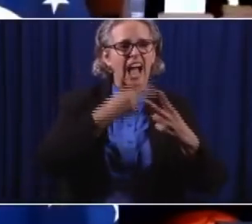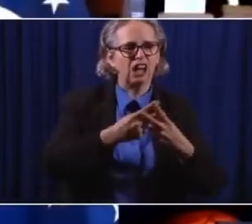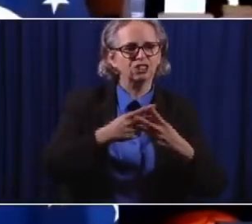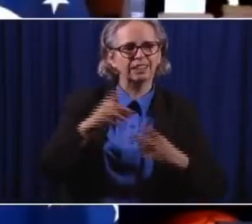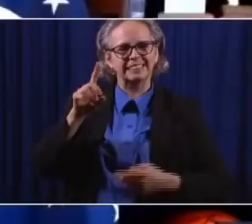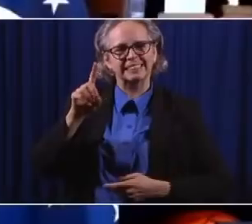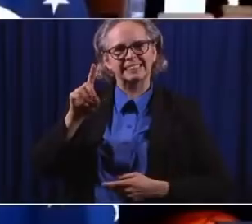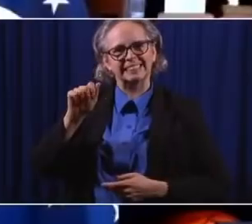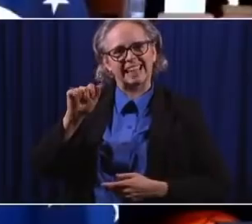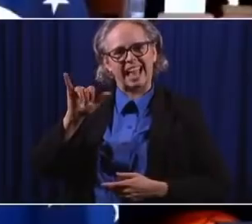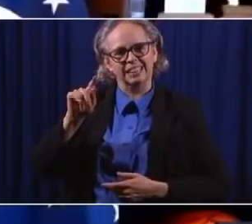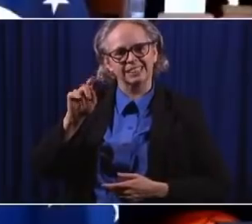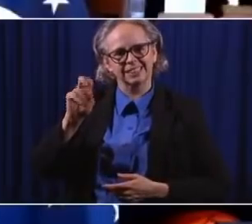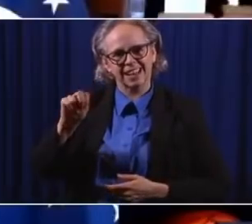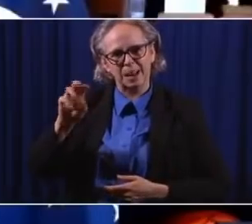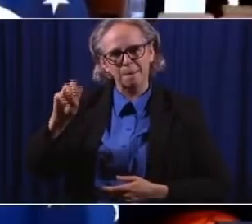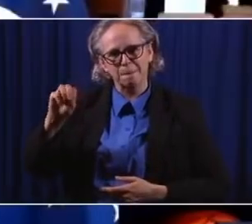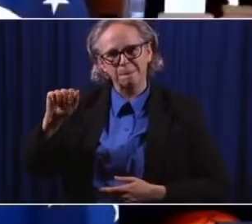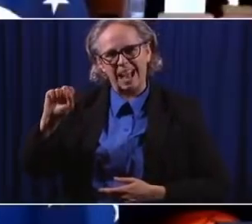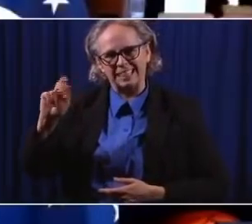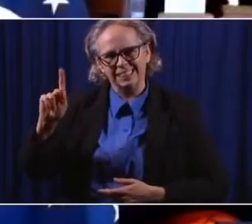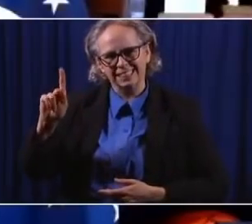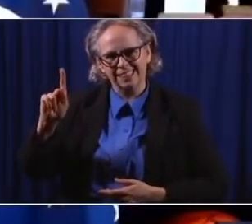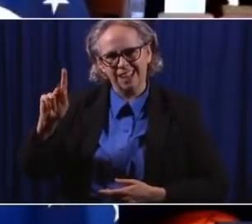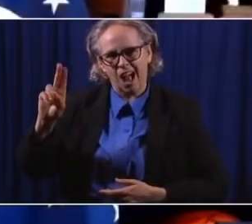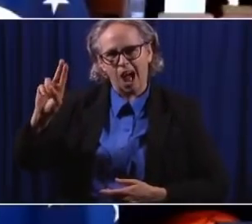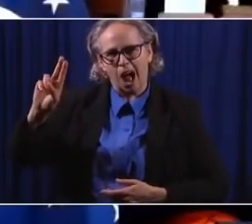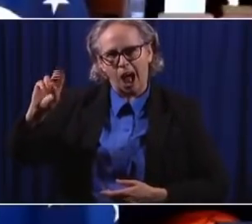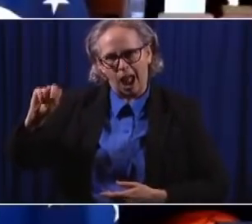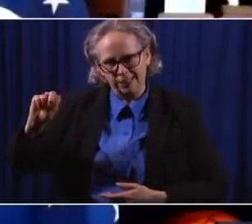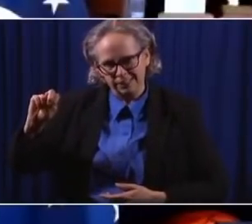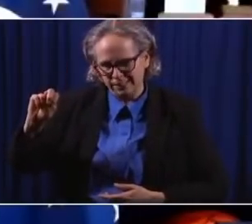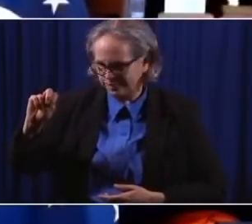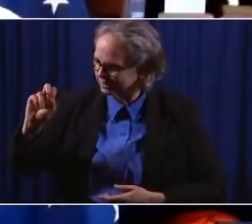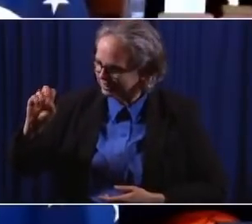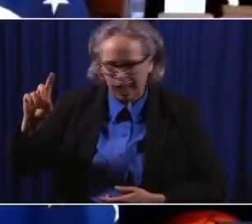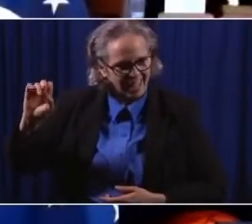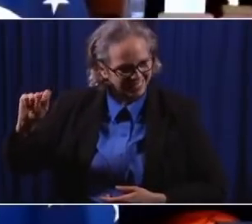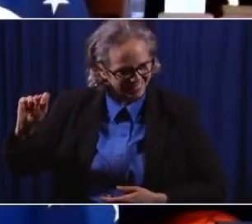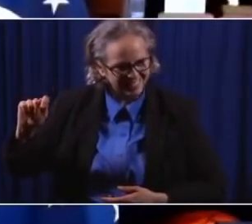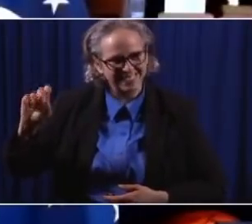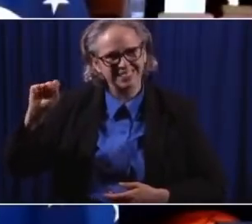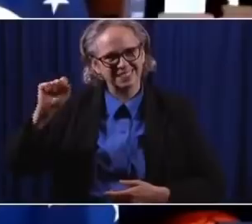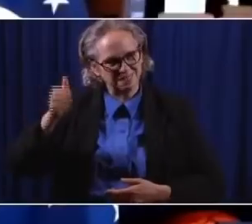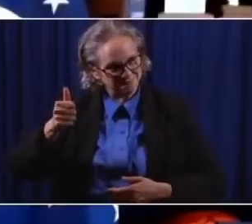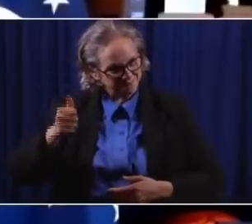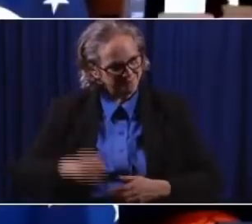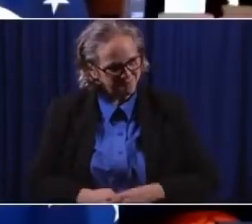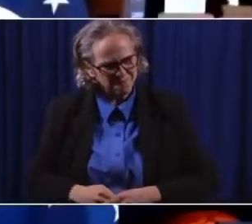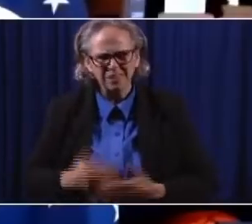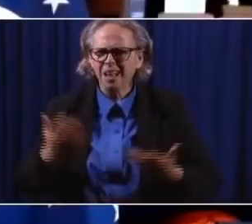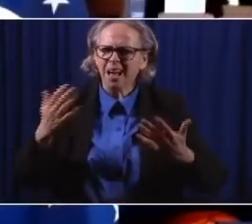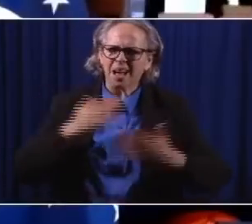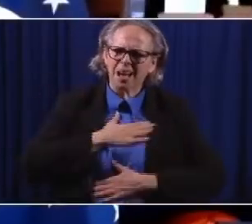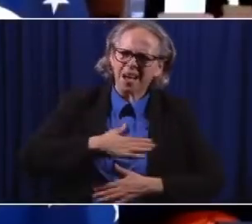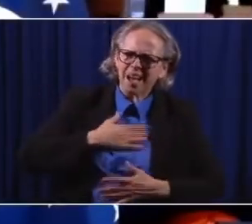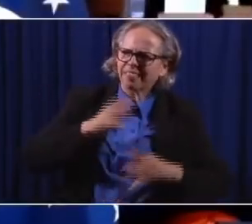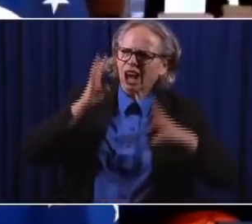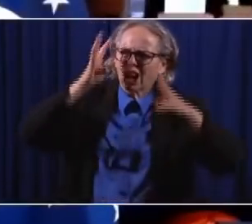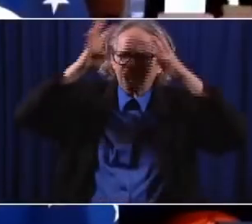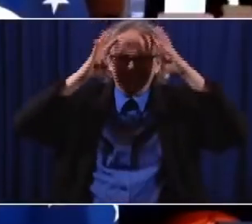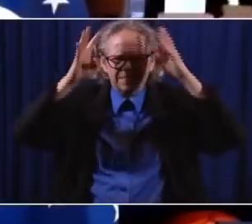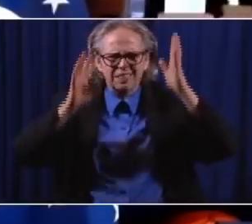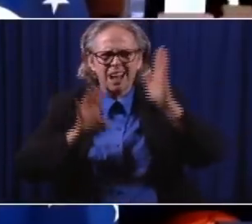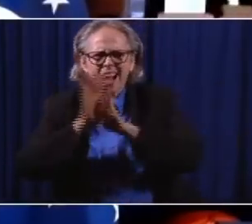Mascots. And we really appreciate the innovative, creative ways that people are owning these problems at the local